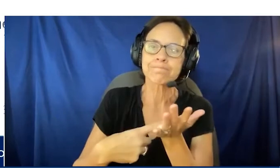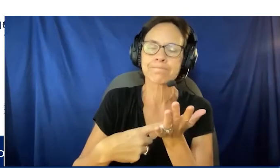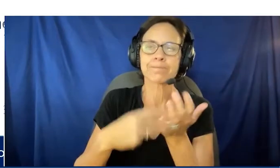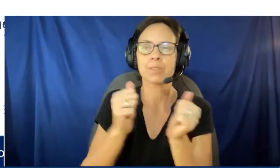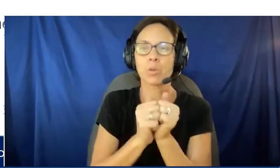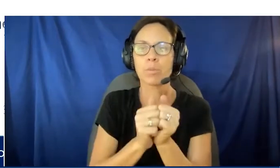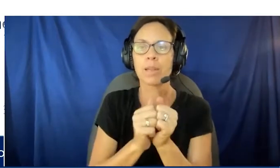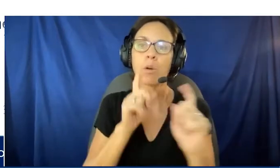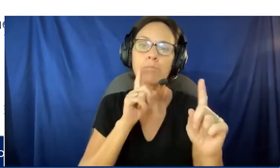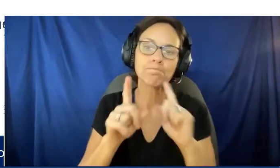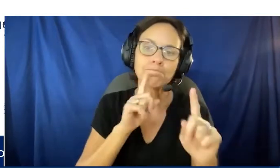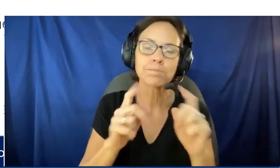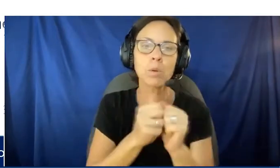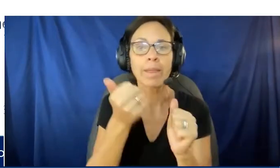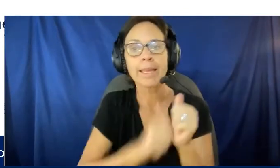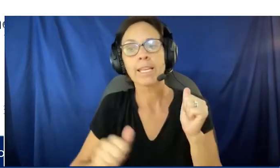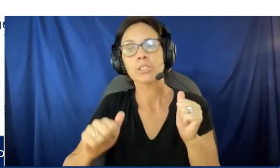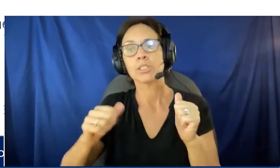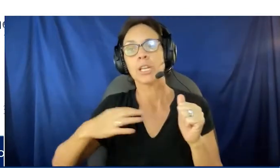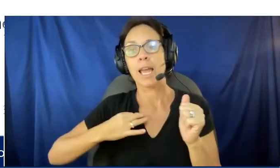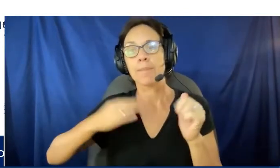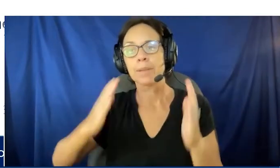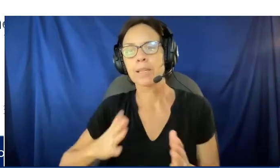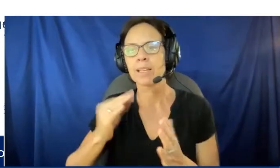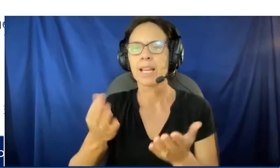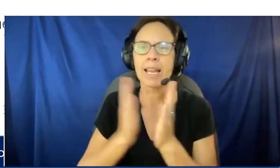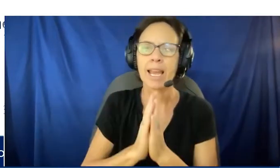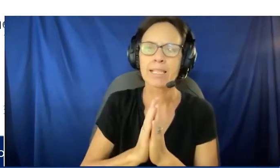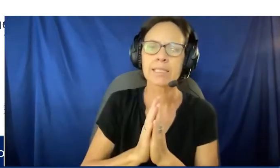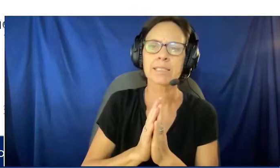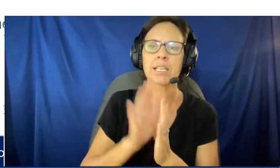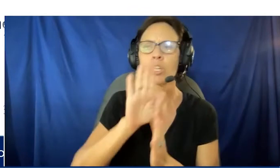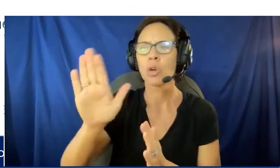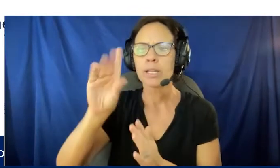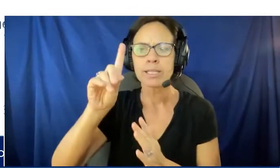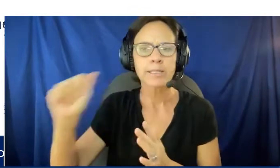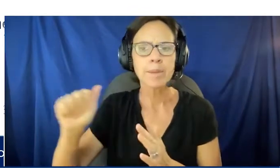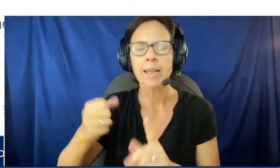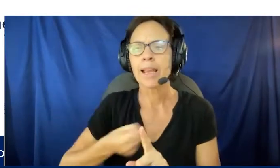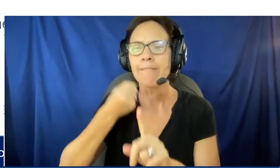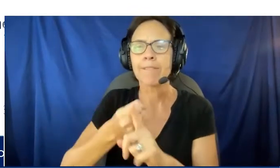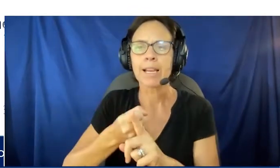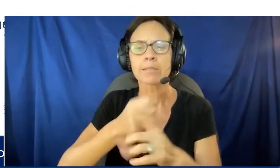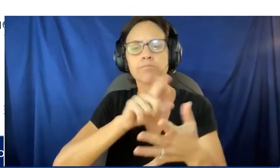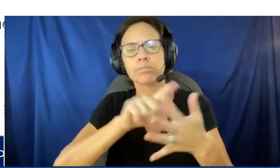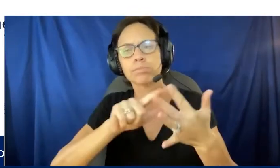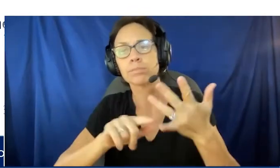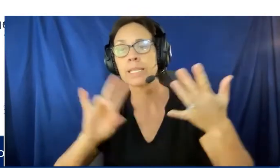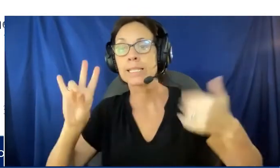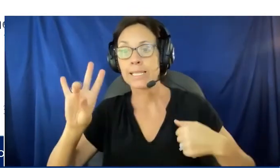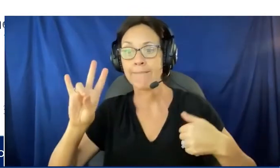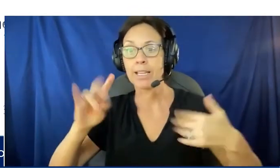how their disability impacts 7 major life areas. Those major